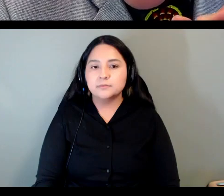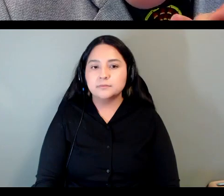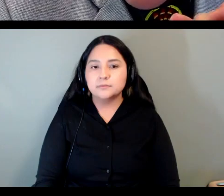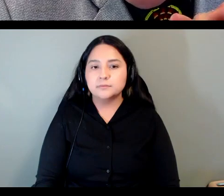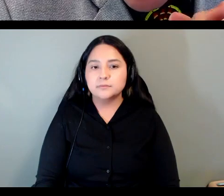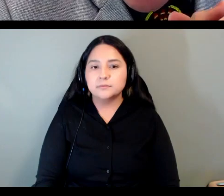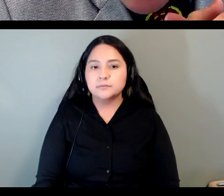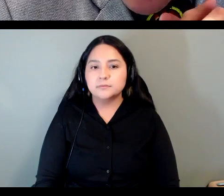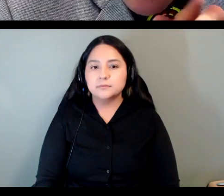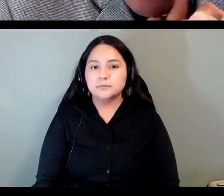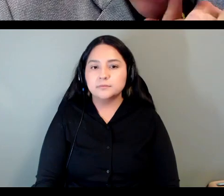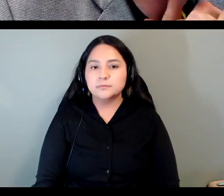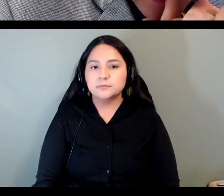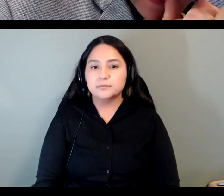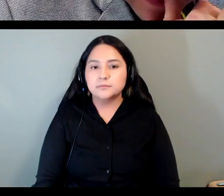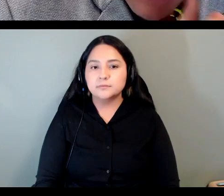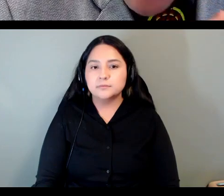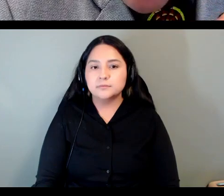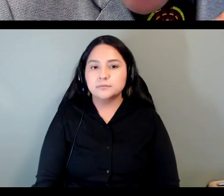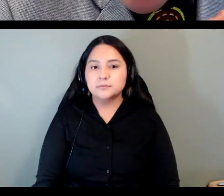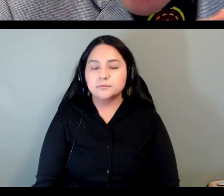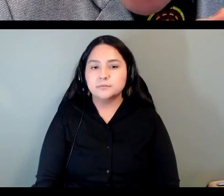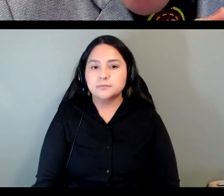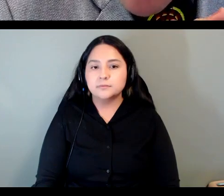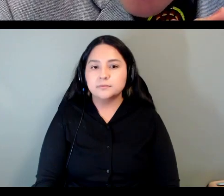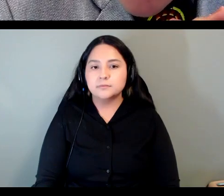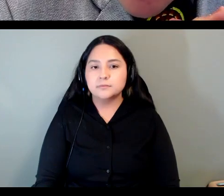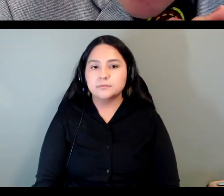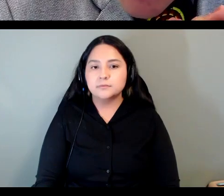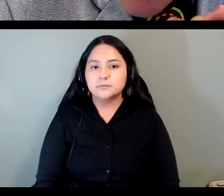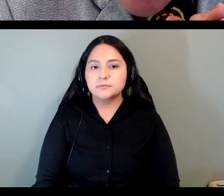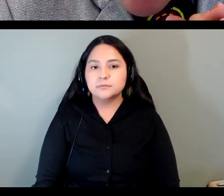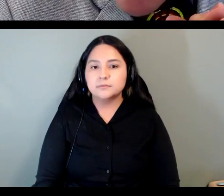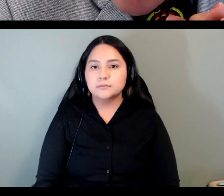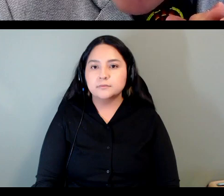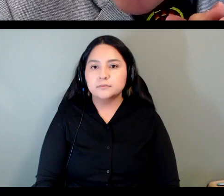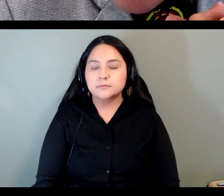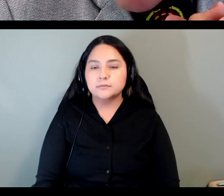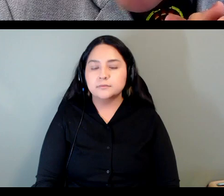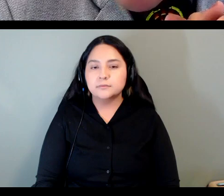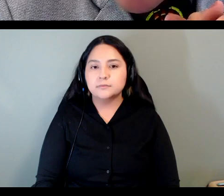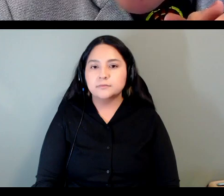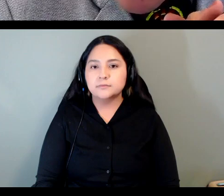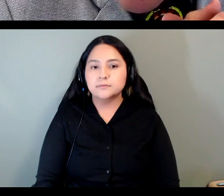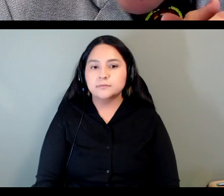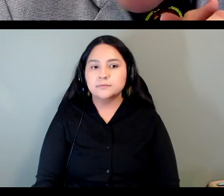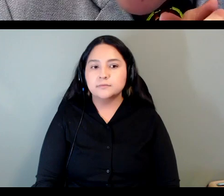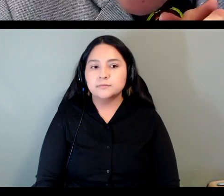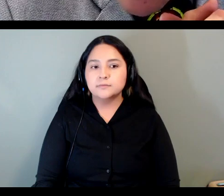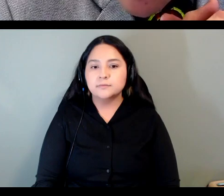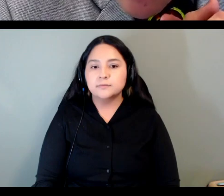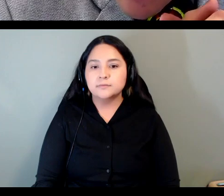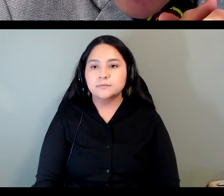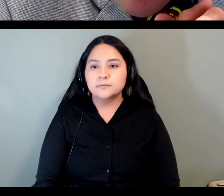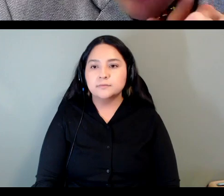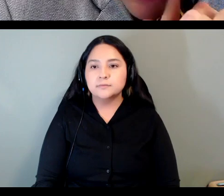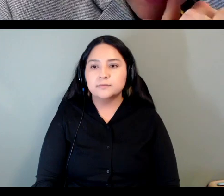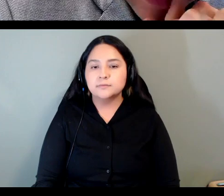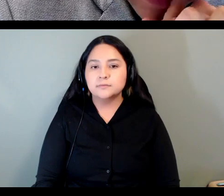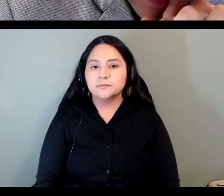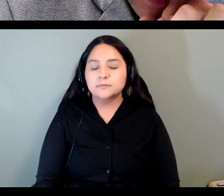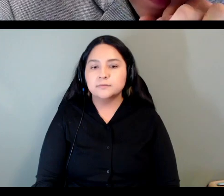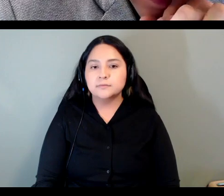Shalom Bishop the Tupakot. Iba Fokaman and a moment Tanashki, Shimaba Hanchashki, and Anuhotana Panut,